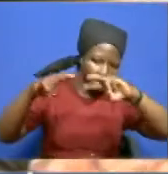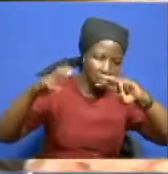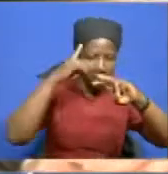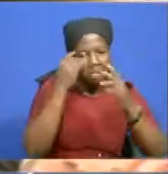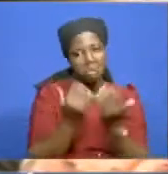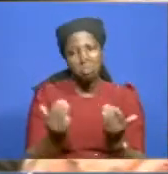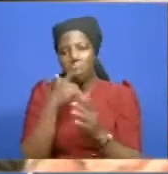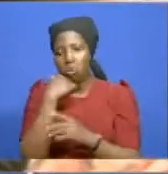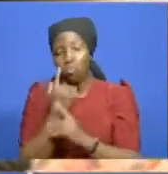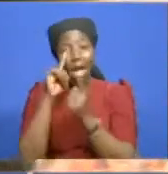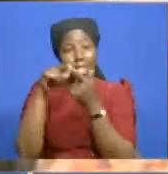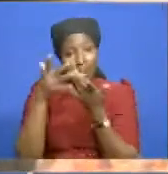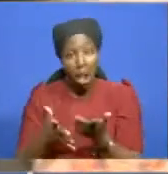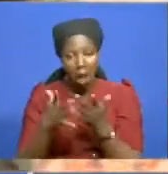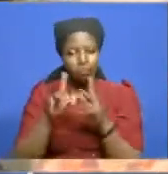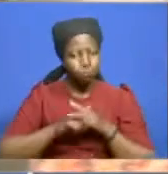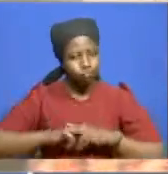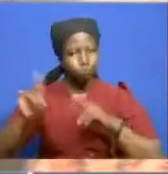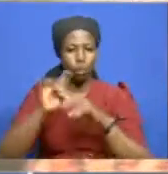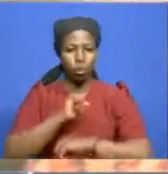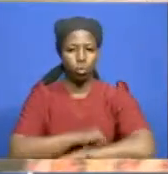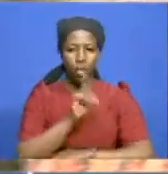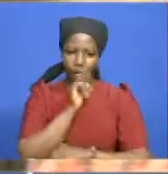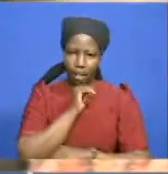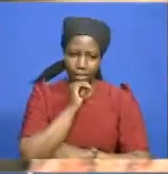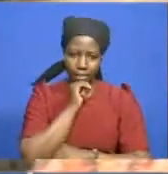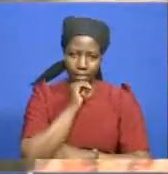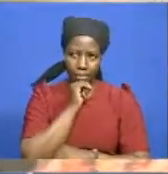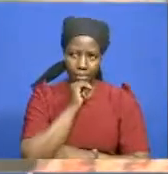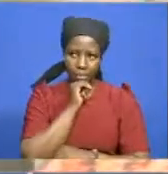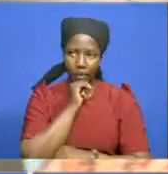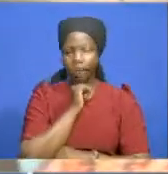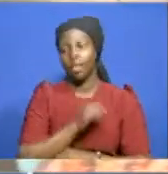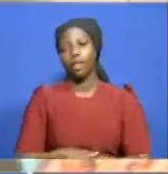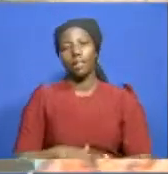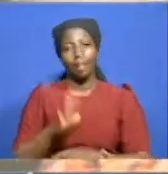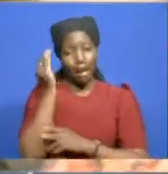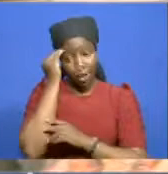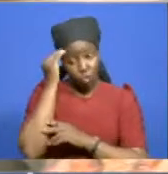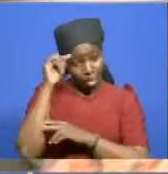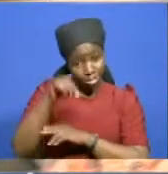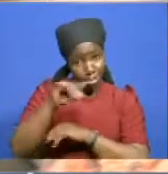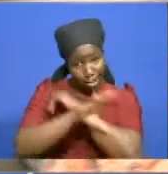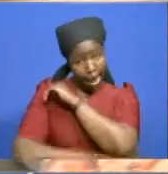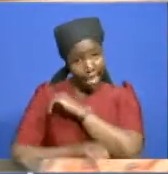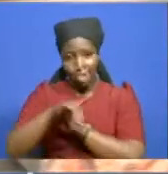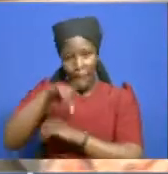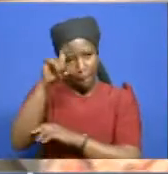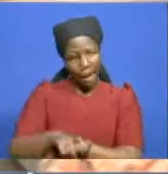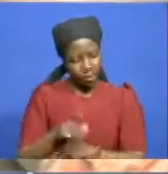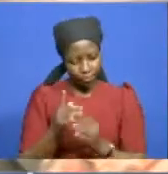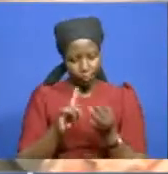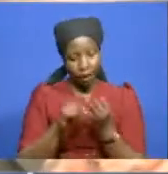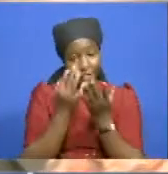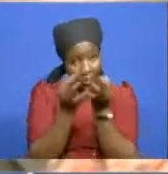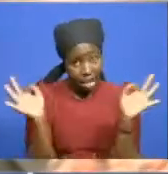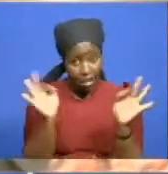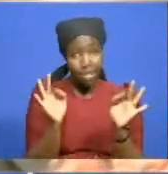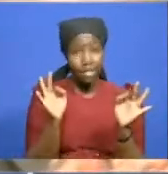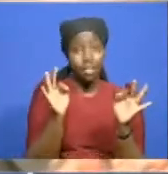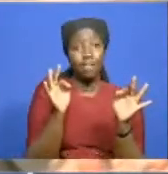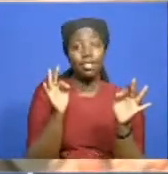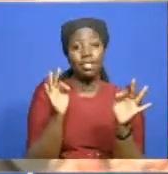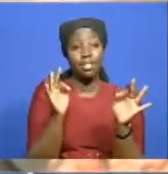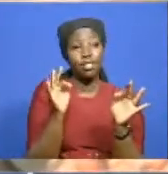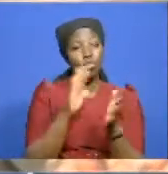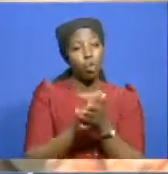children who are still out of school. Because education in this country is mandatory, it is free, so no one has a